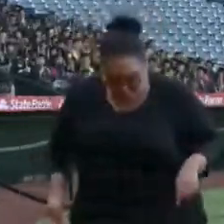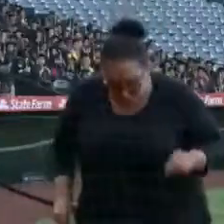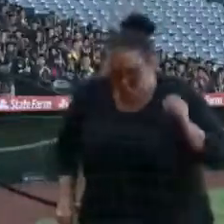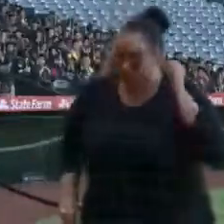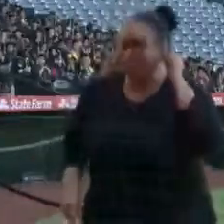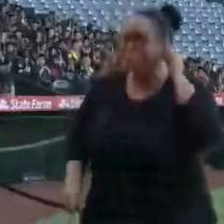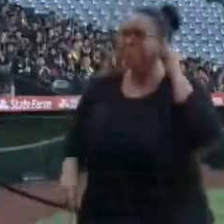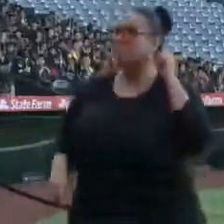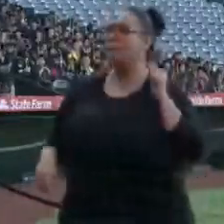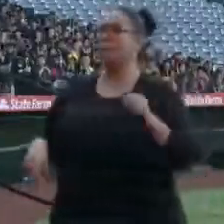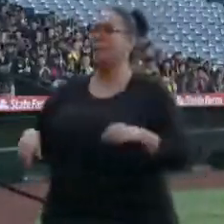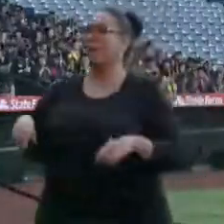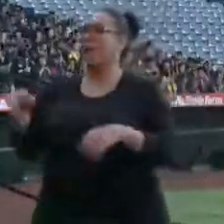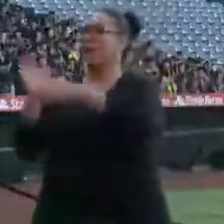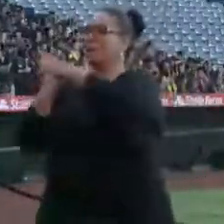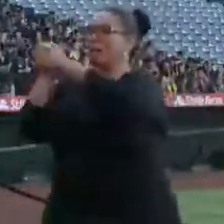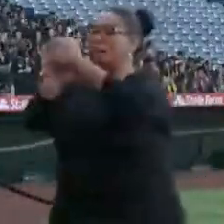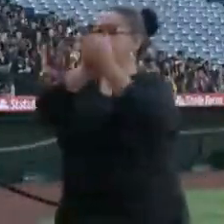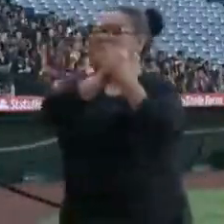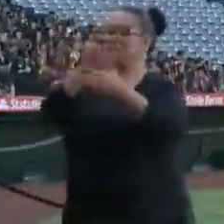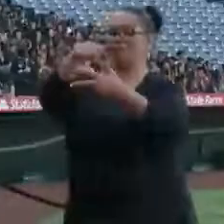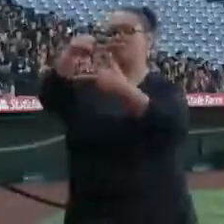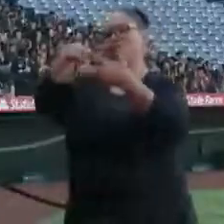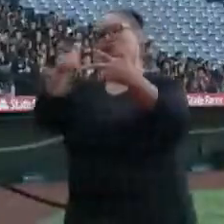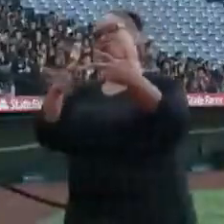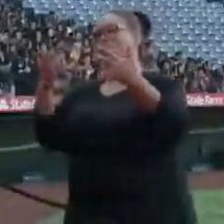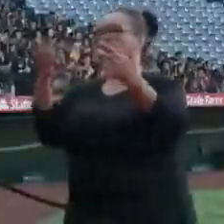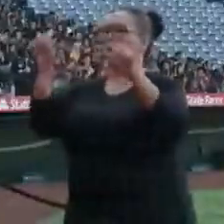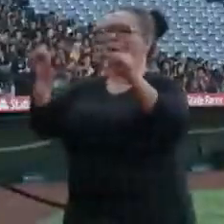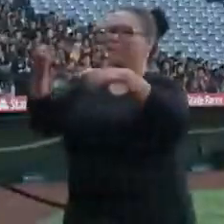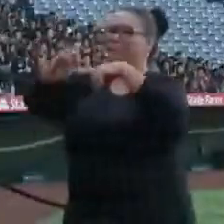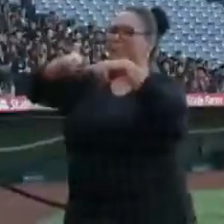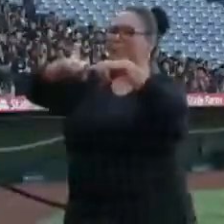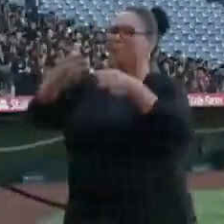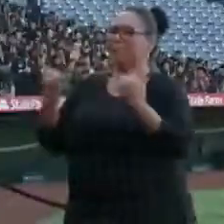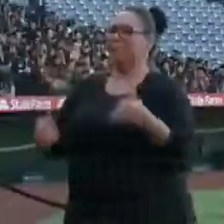Julia, Tim, and Caitlin, congratulations. You may be seated.